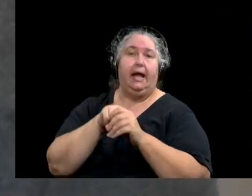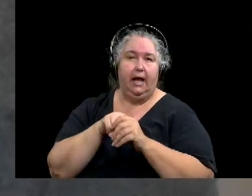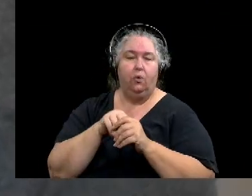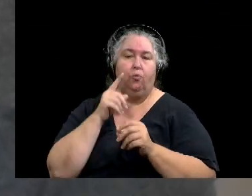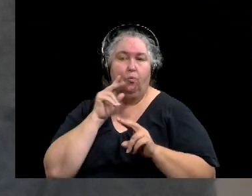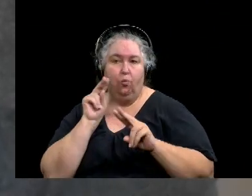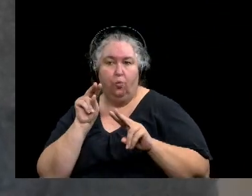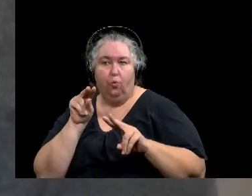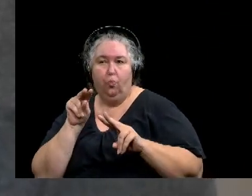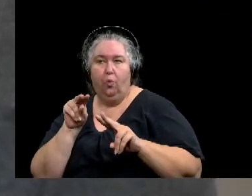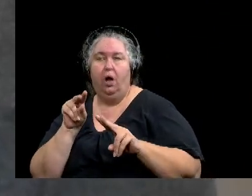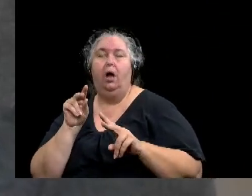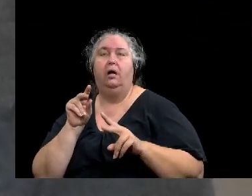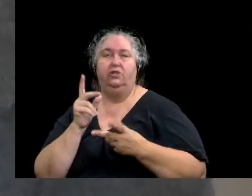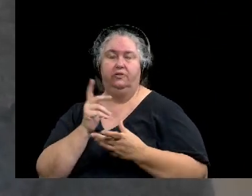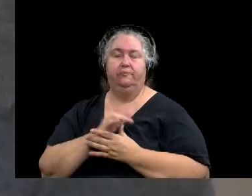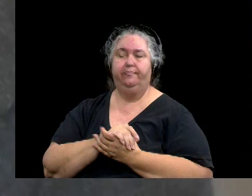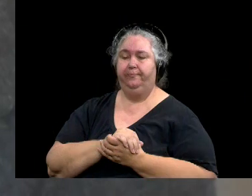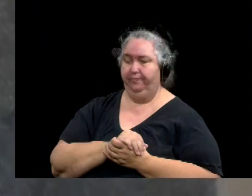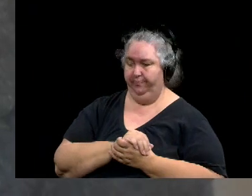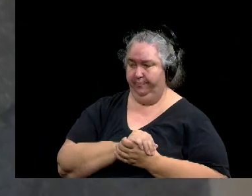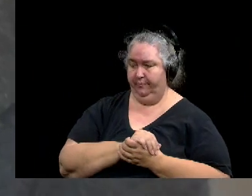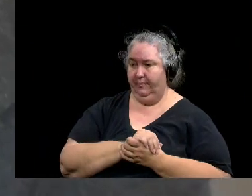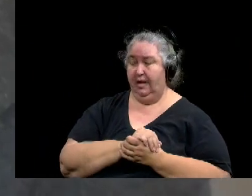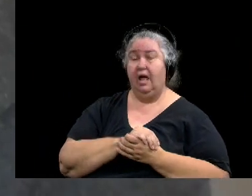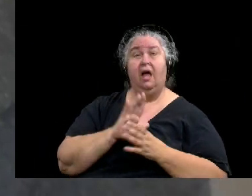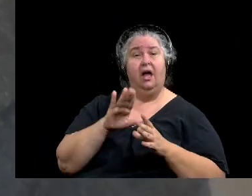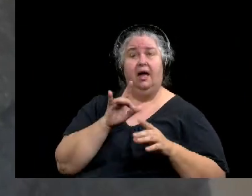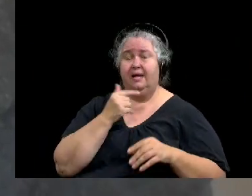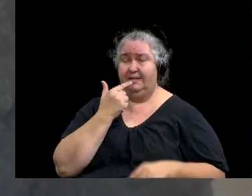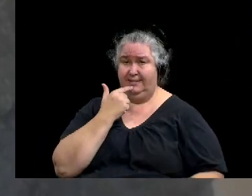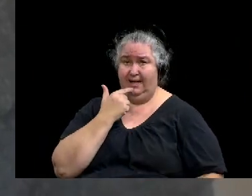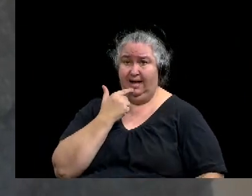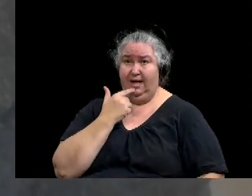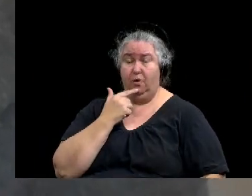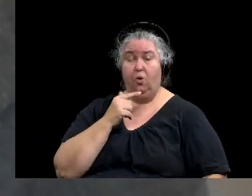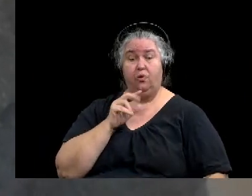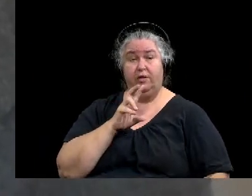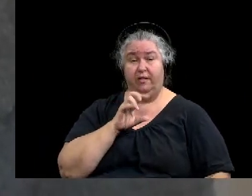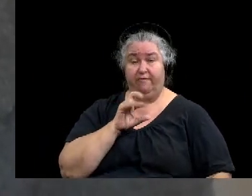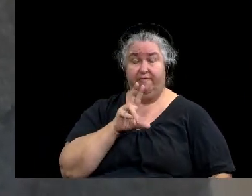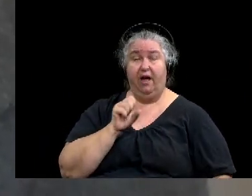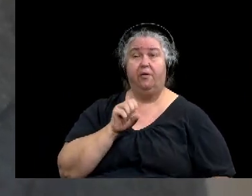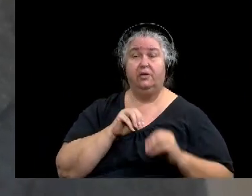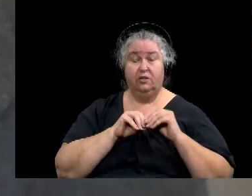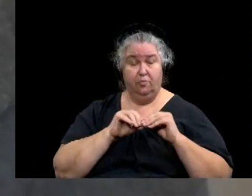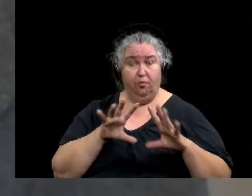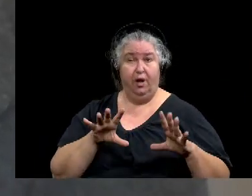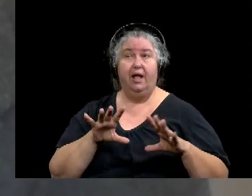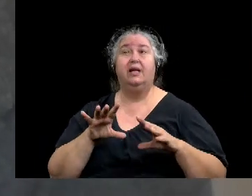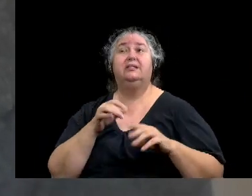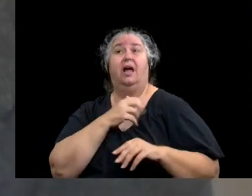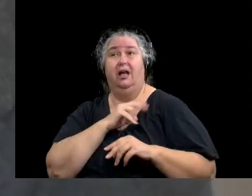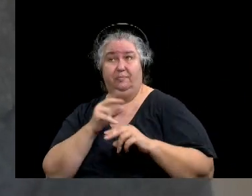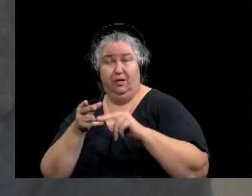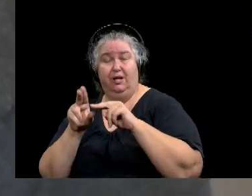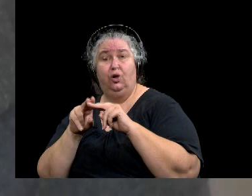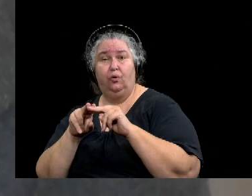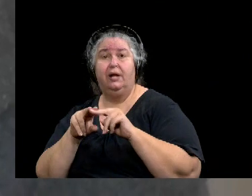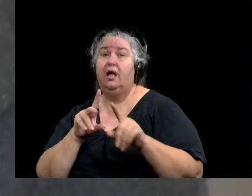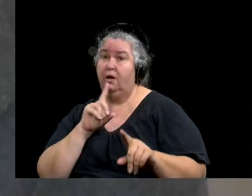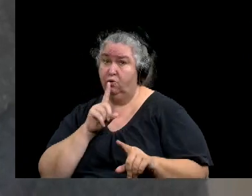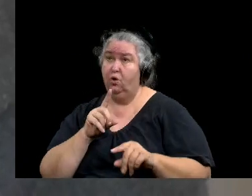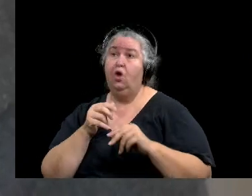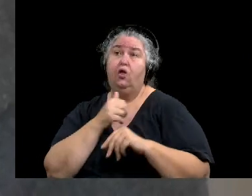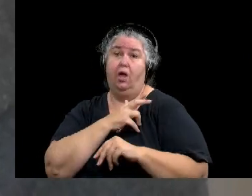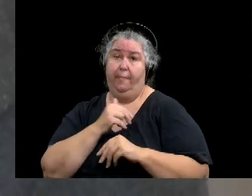As has been mentioned, data shows that that as the virus spreads, hospitalization rates increase. It is true that our